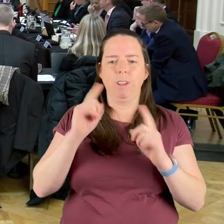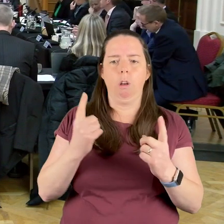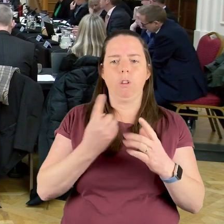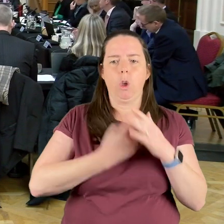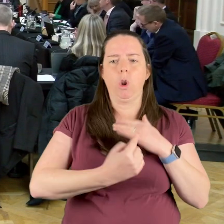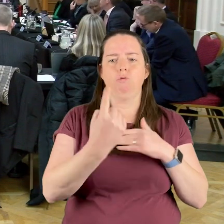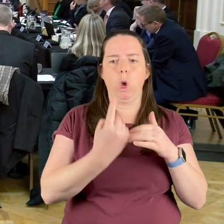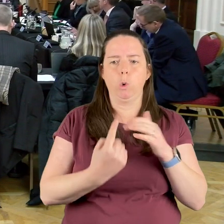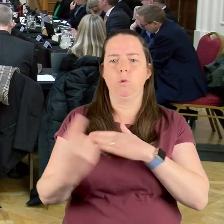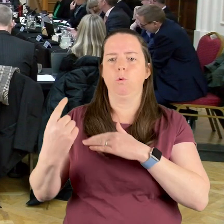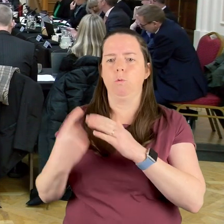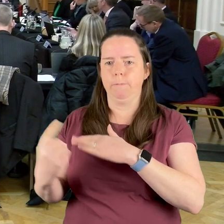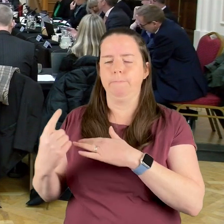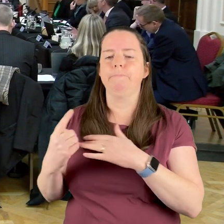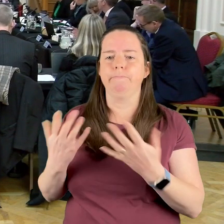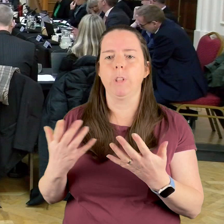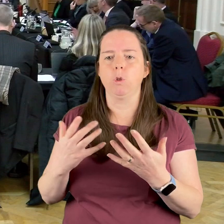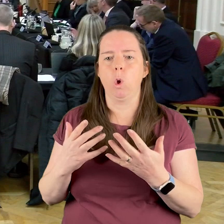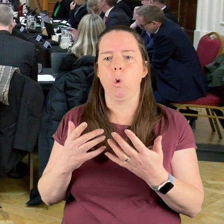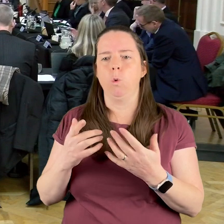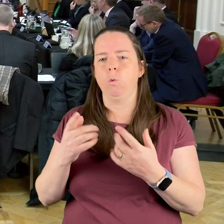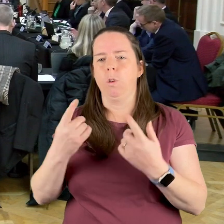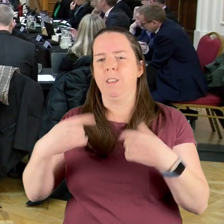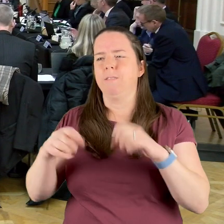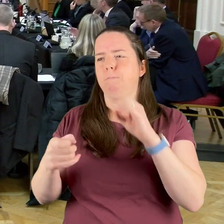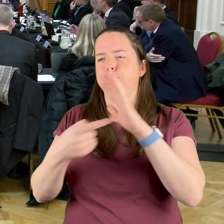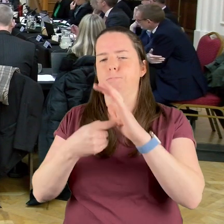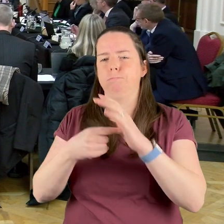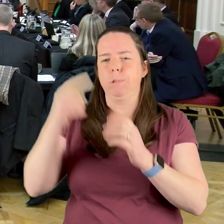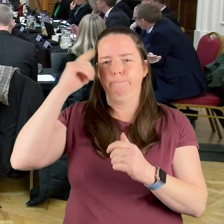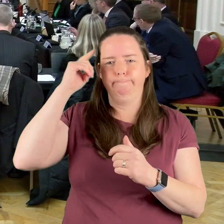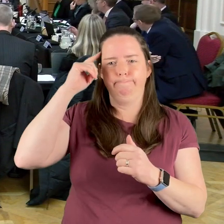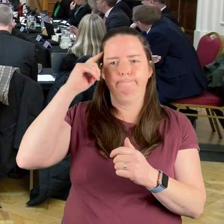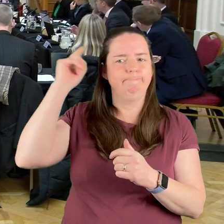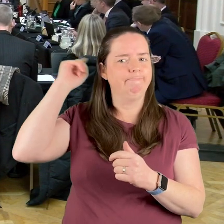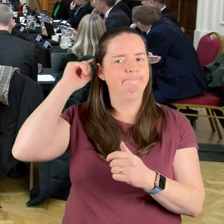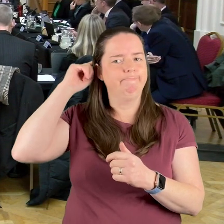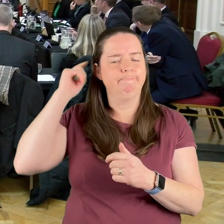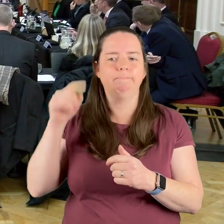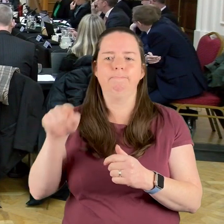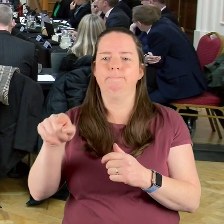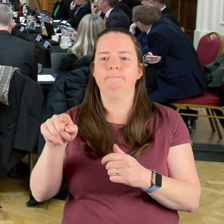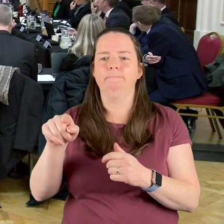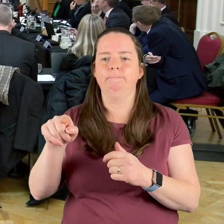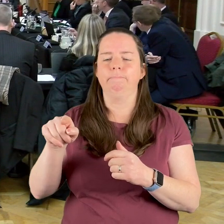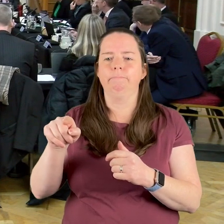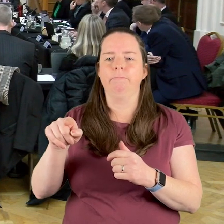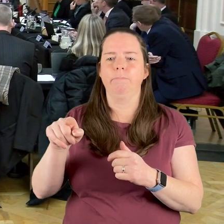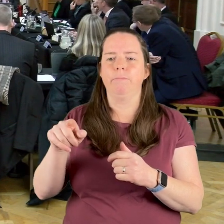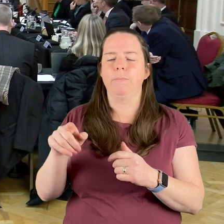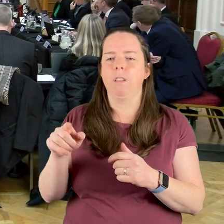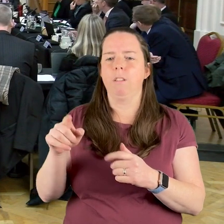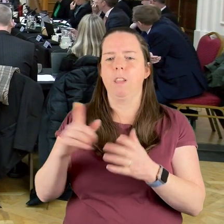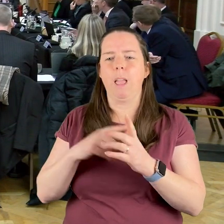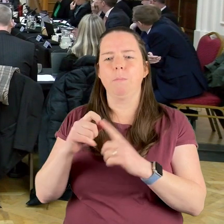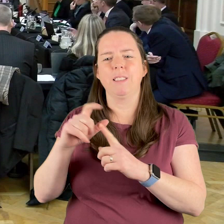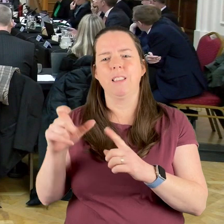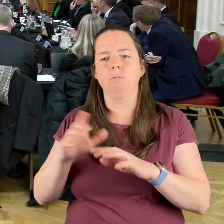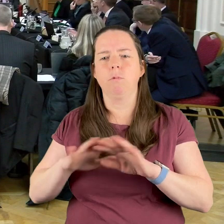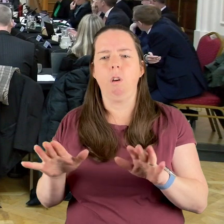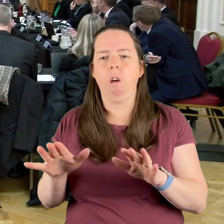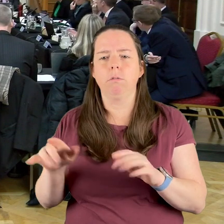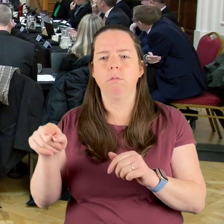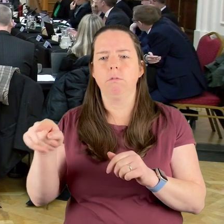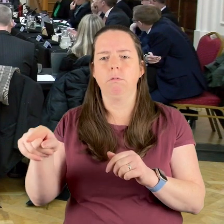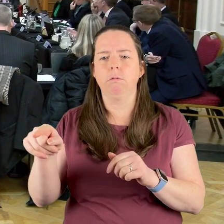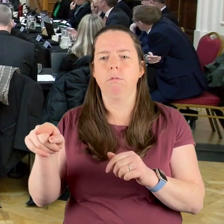as a vehicle to do things that we can't do on our own. And I think, again, for the board members, it's important to have that in